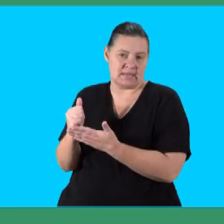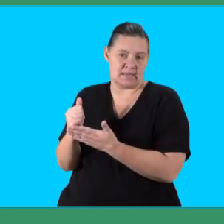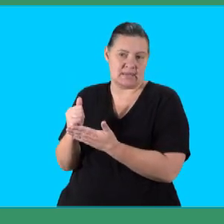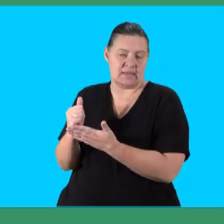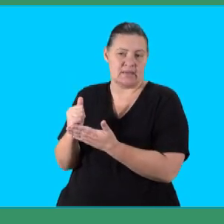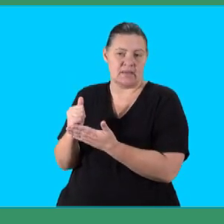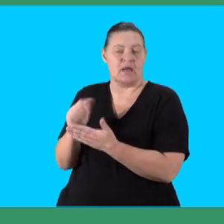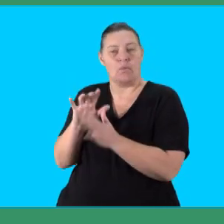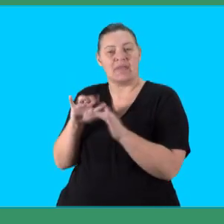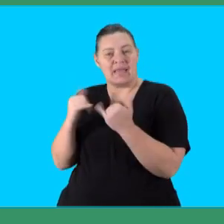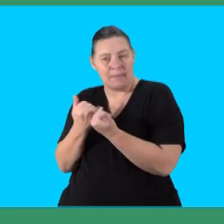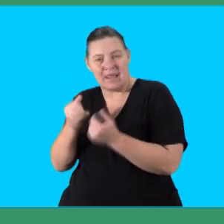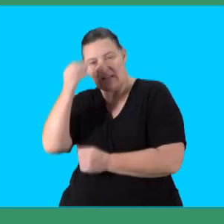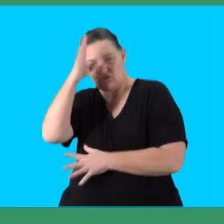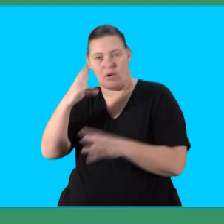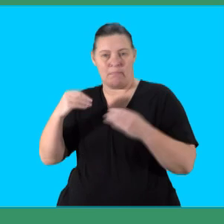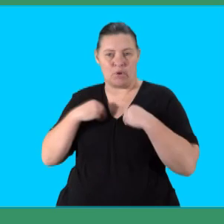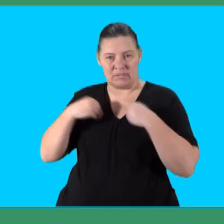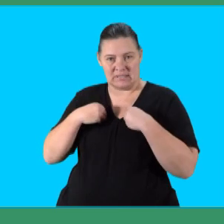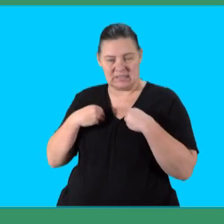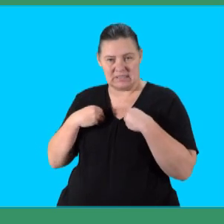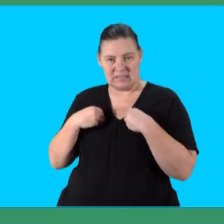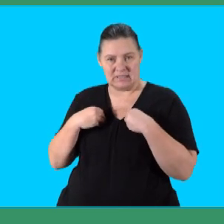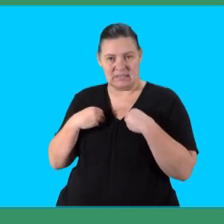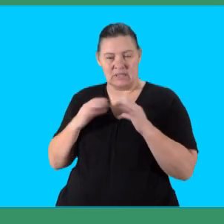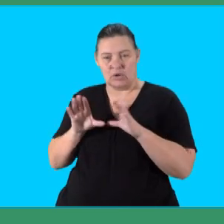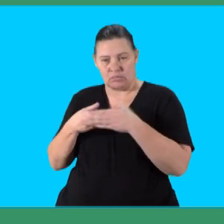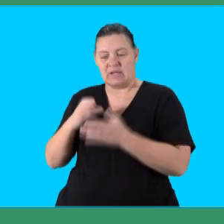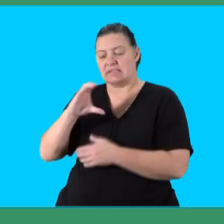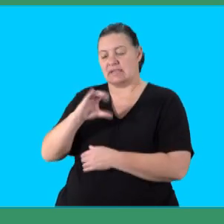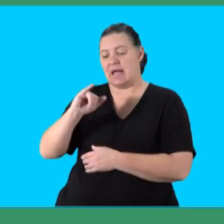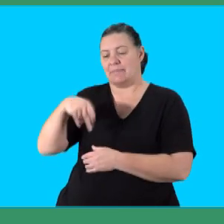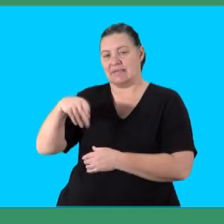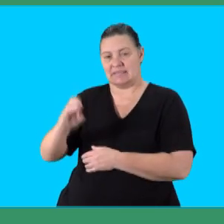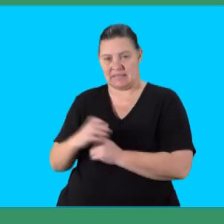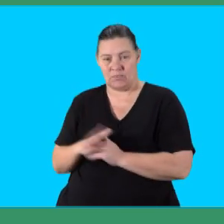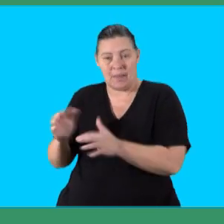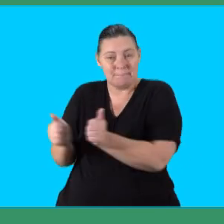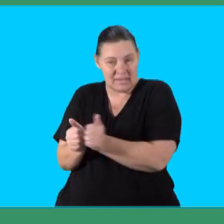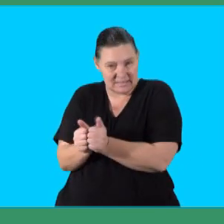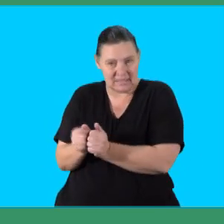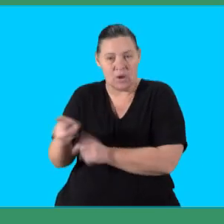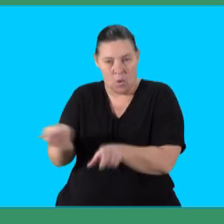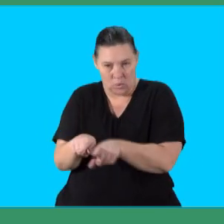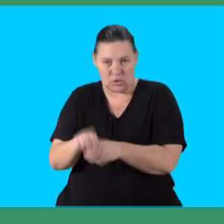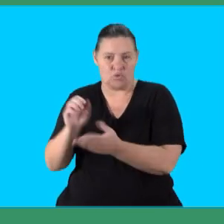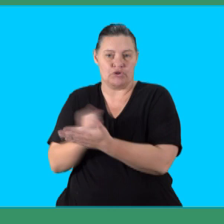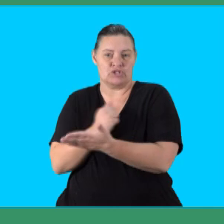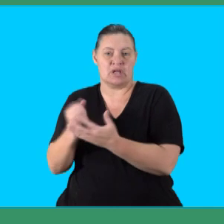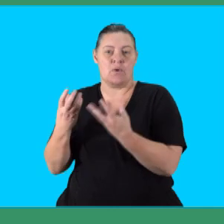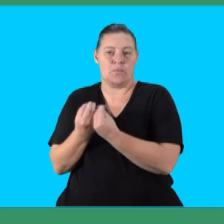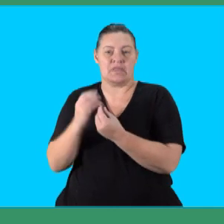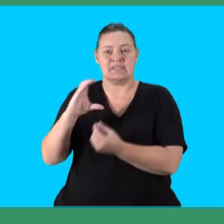the Companies and Intellectual Property Commission, CIPC. So with the partnership, the name also has to be registered with